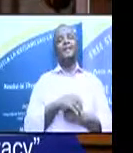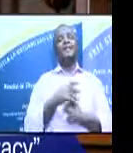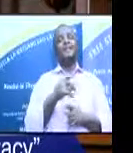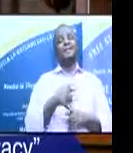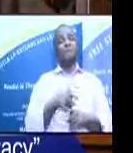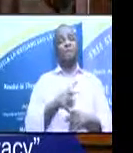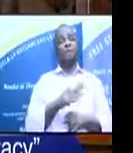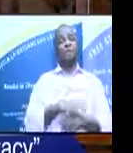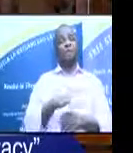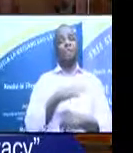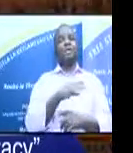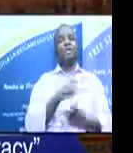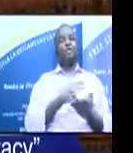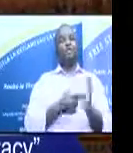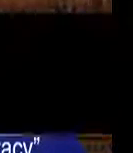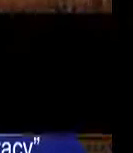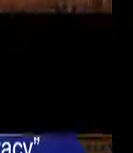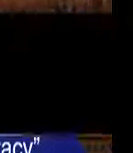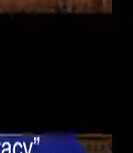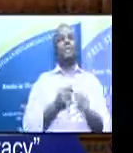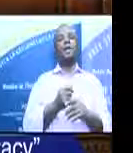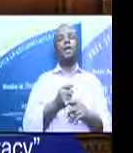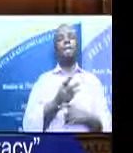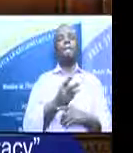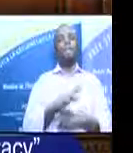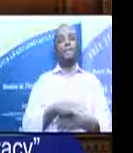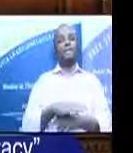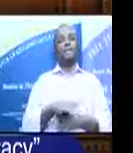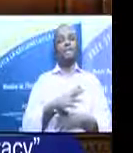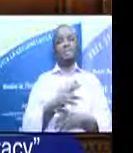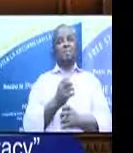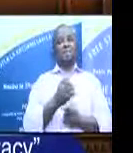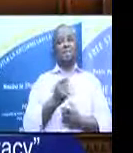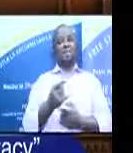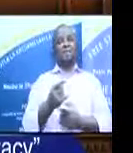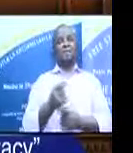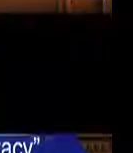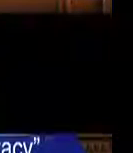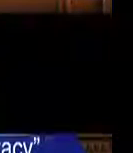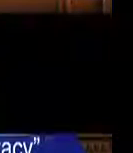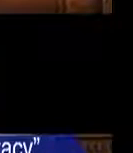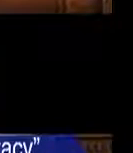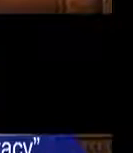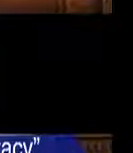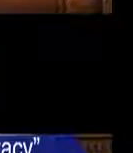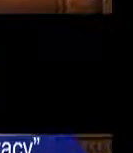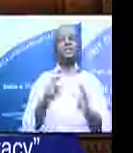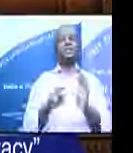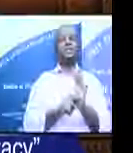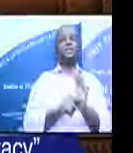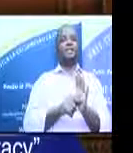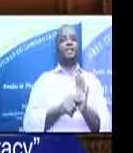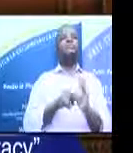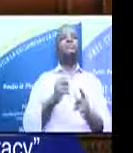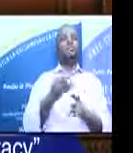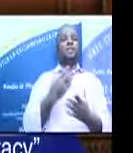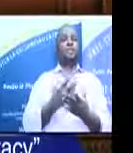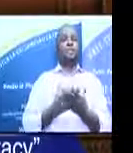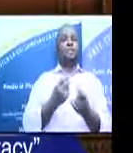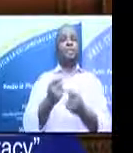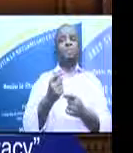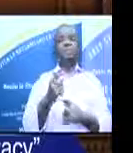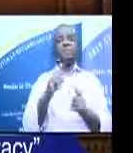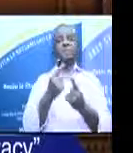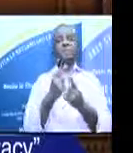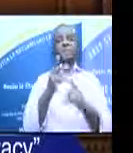or conditions indicate that a material uncertainty exists that may cause significant doubt on